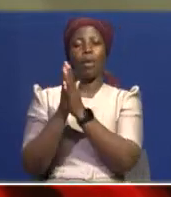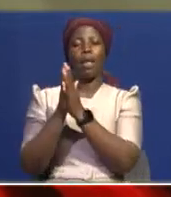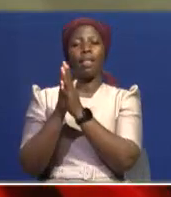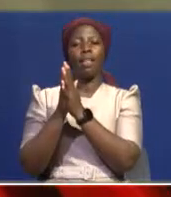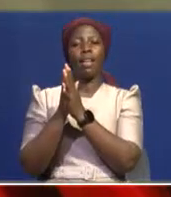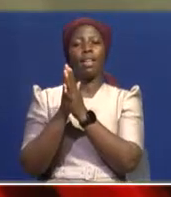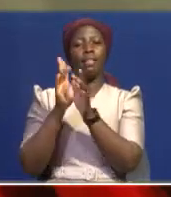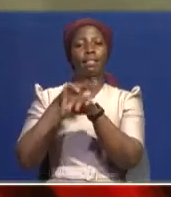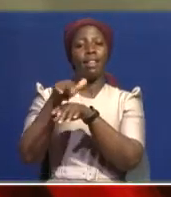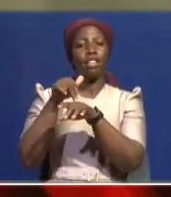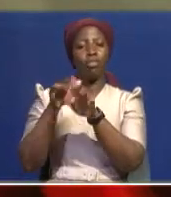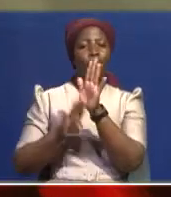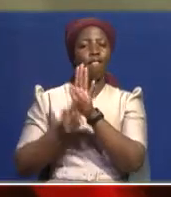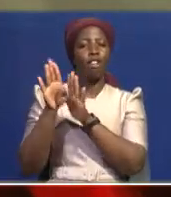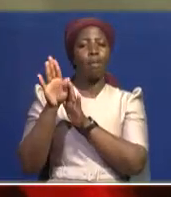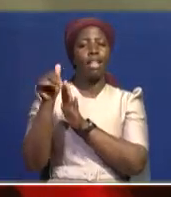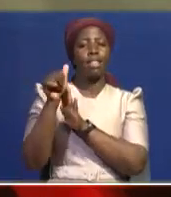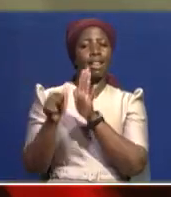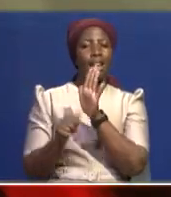national development agenda.